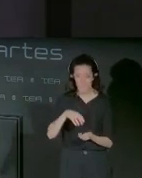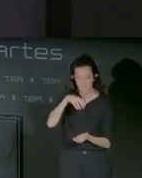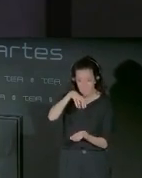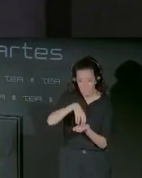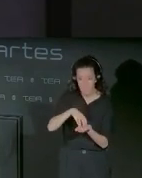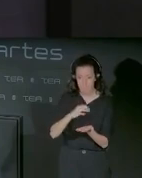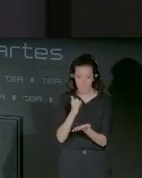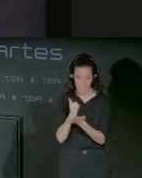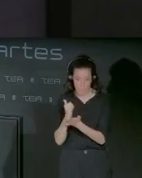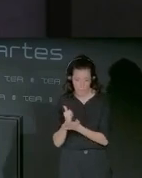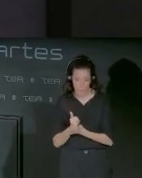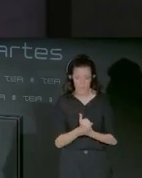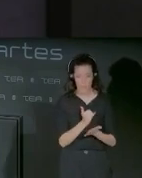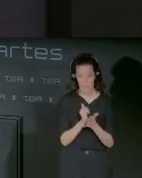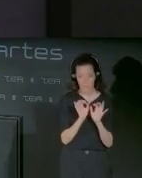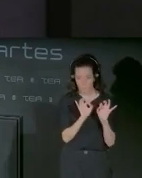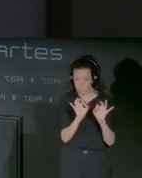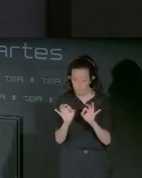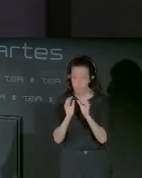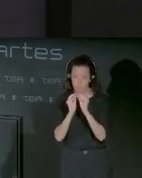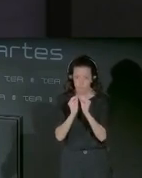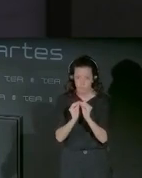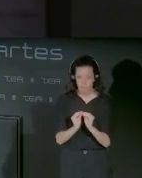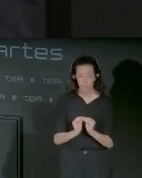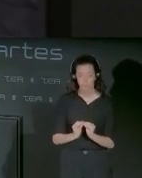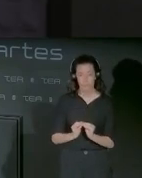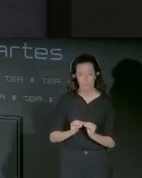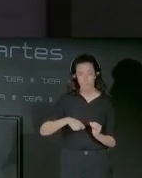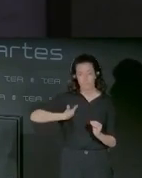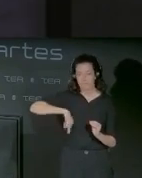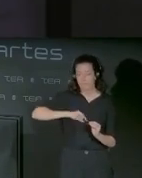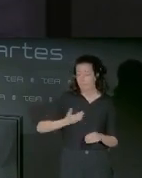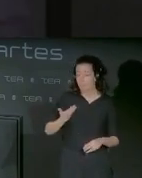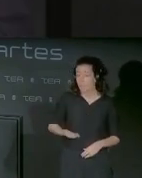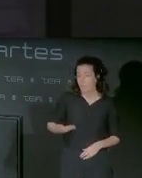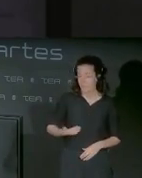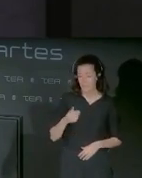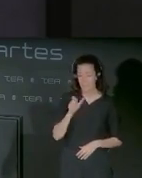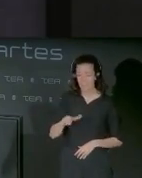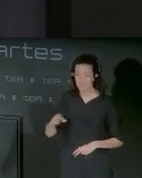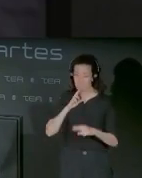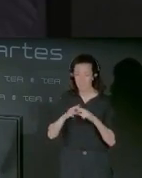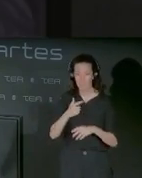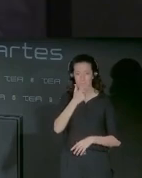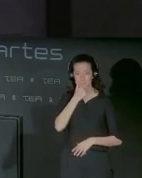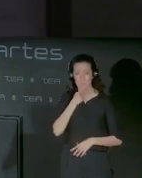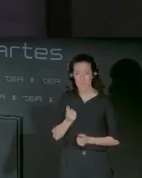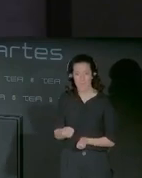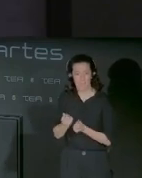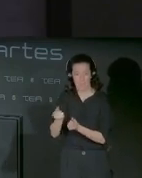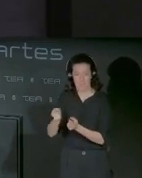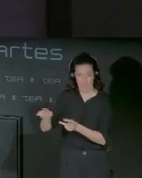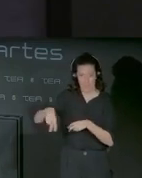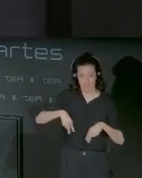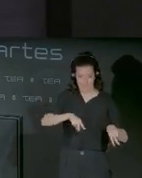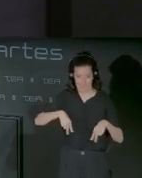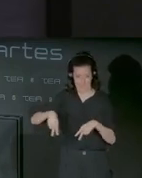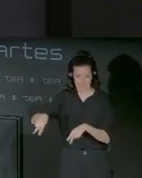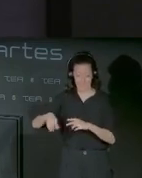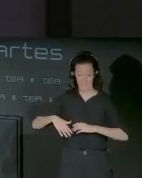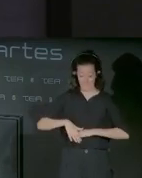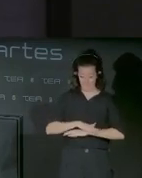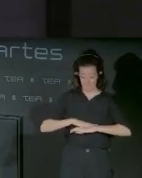so-called facilitators. We are ministries. We are big dinosaurs, great dinosaurs, full of paper and bureaucracy.